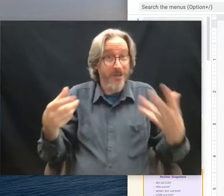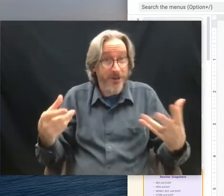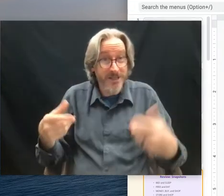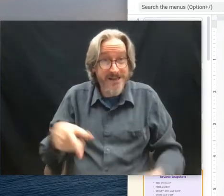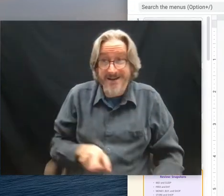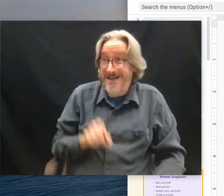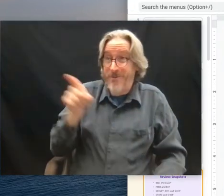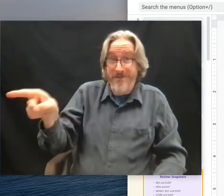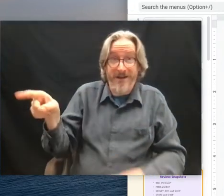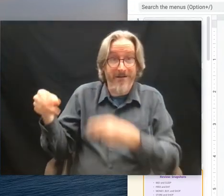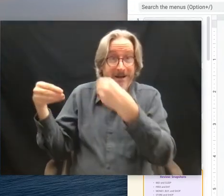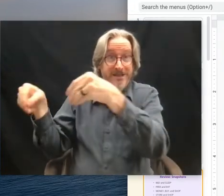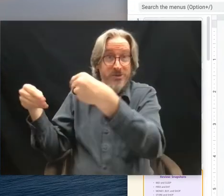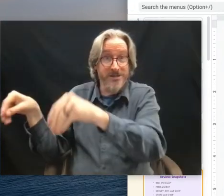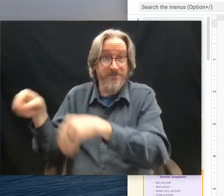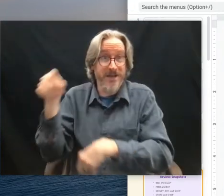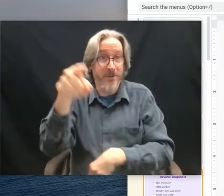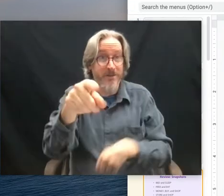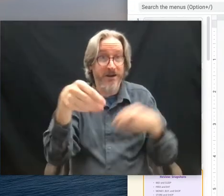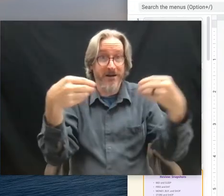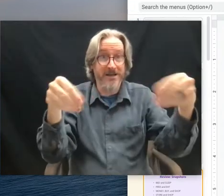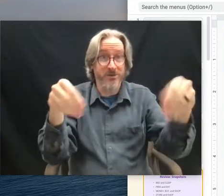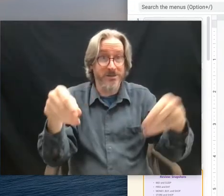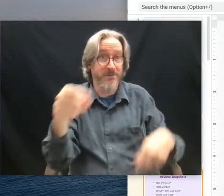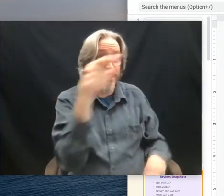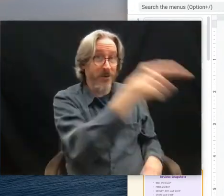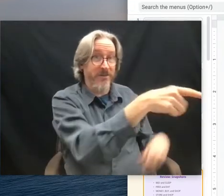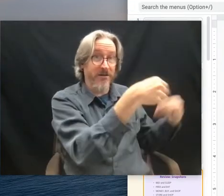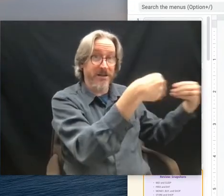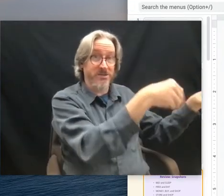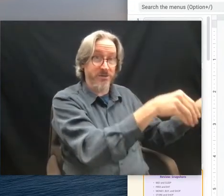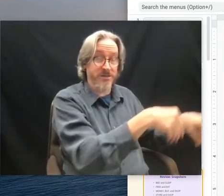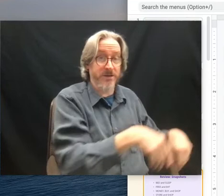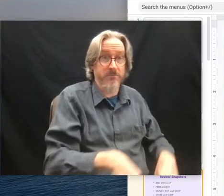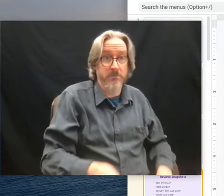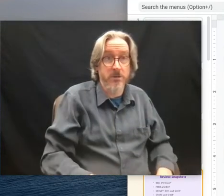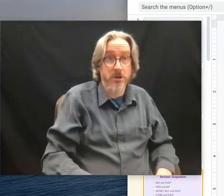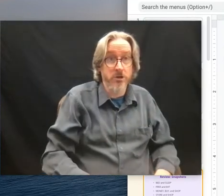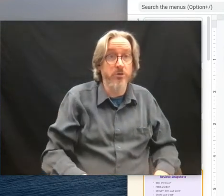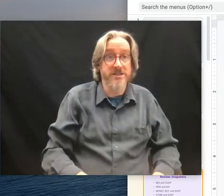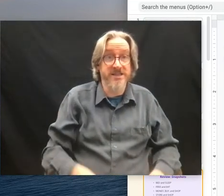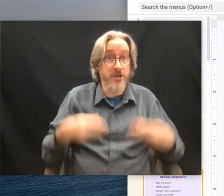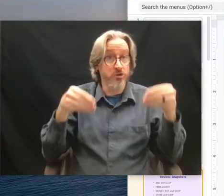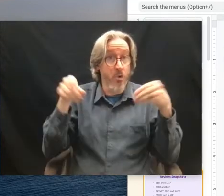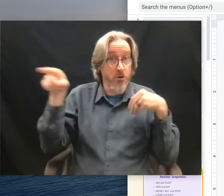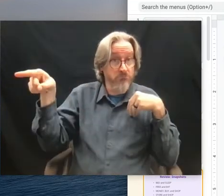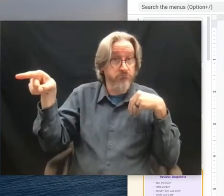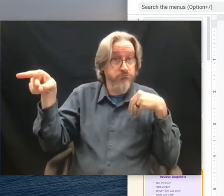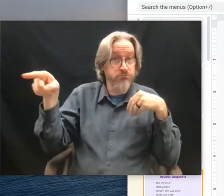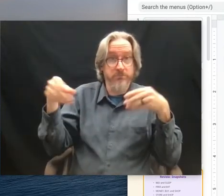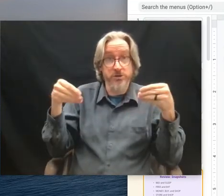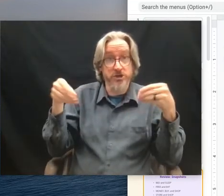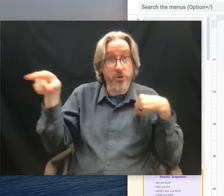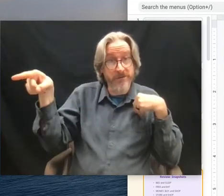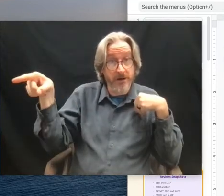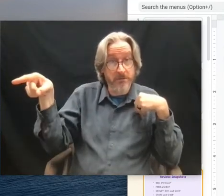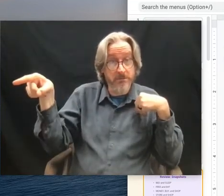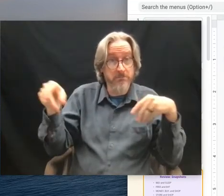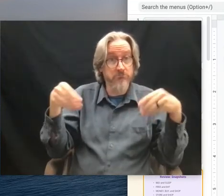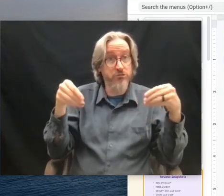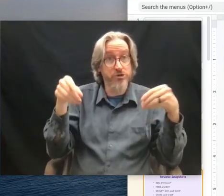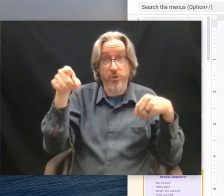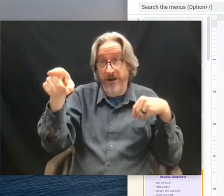what you literally sign is, I went there and I sold something. I went there and I sold something. I went there and I sold something. You could say, there's a store